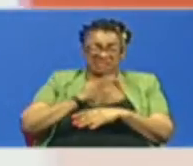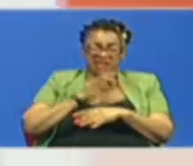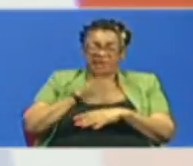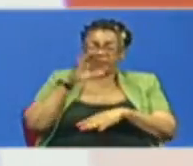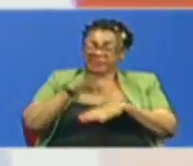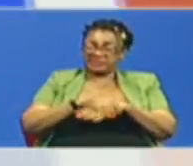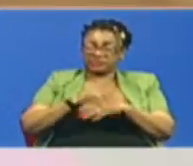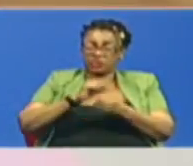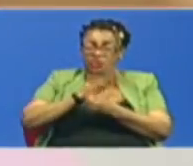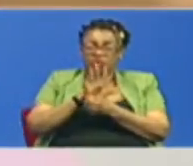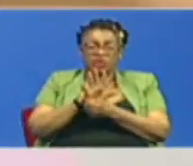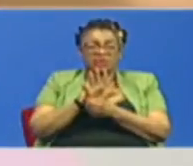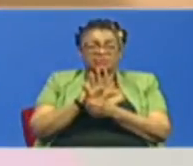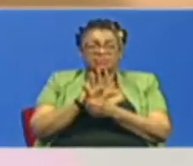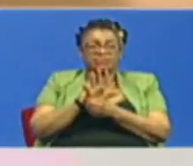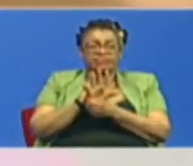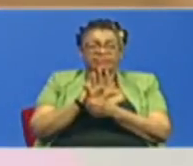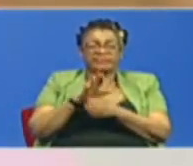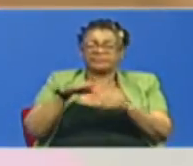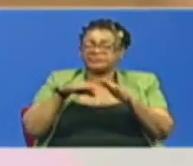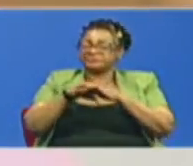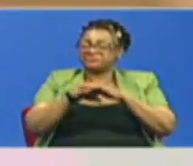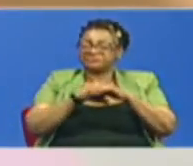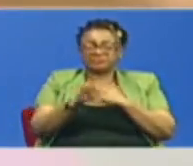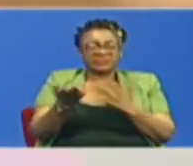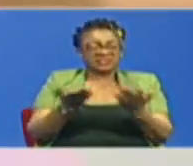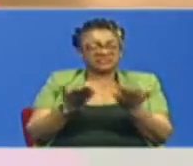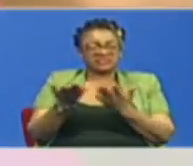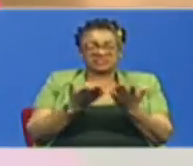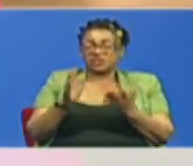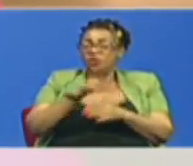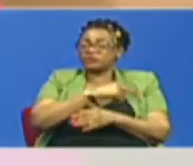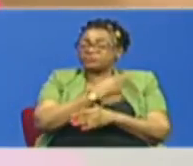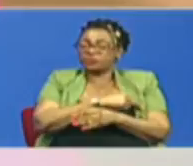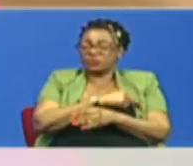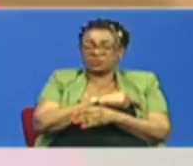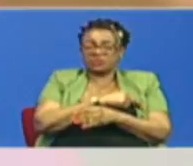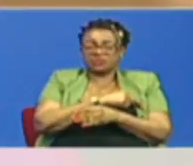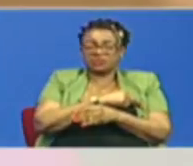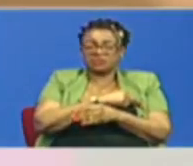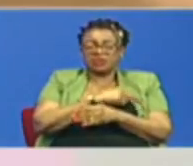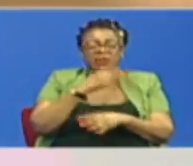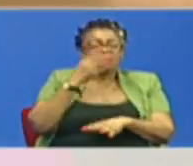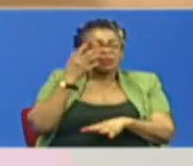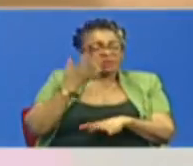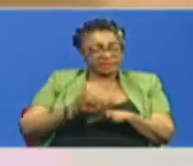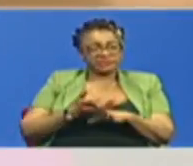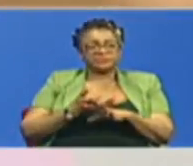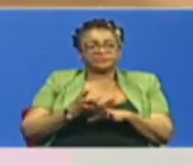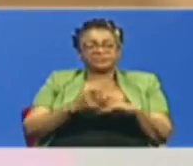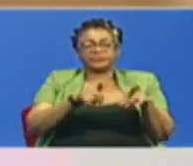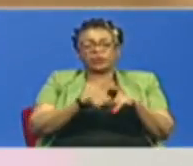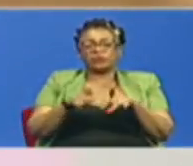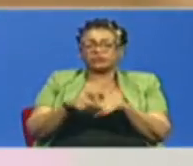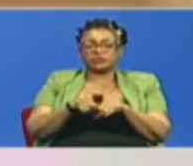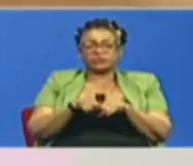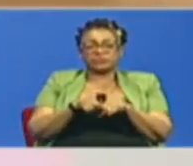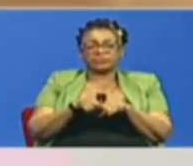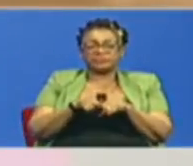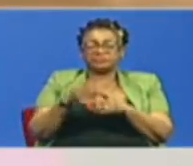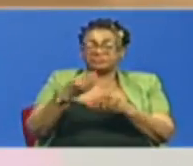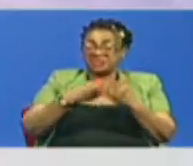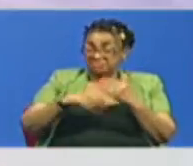other factors. Accessing services in facility is so hard. Also paying for services